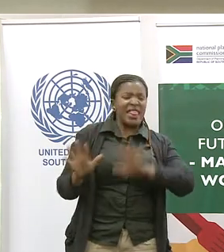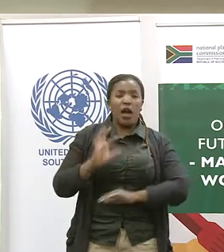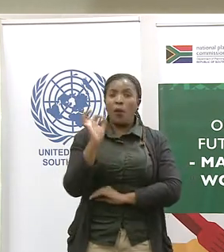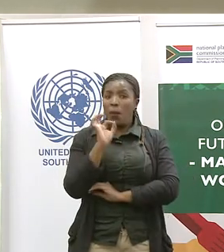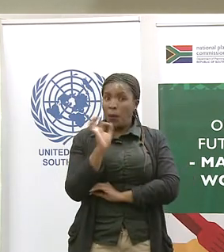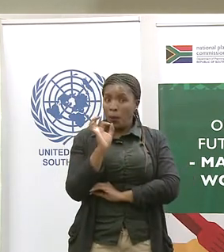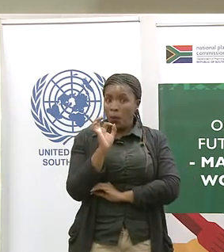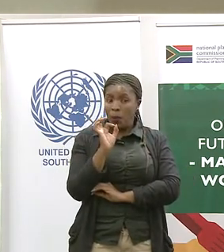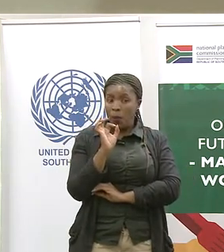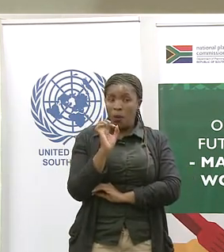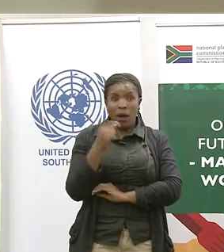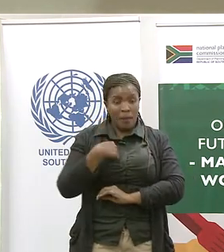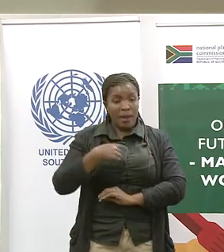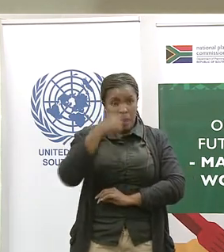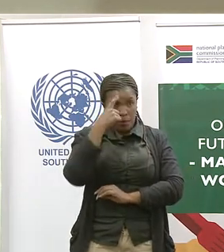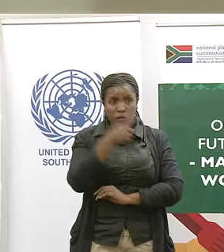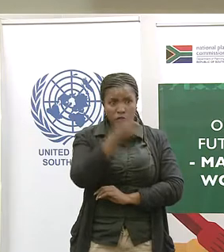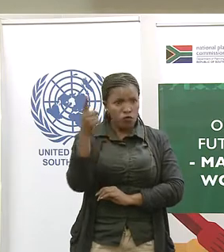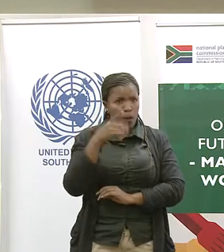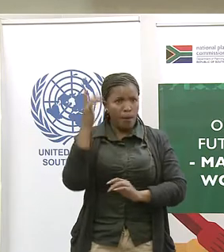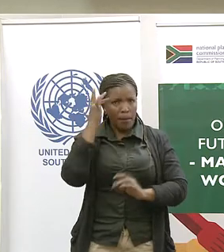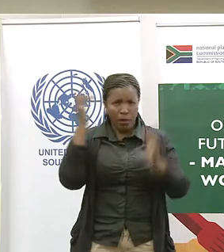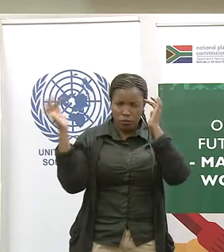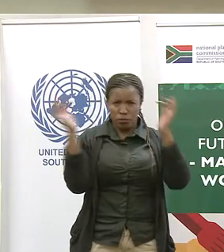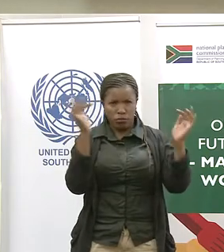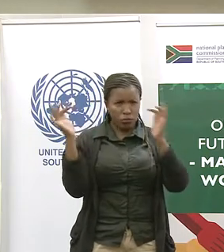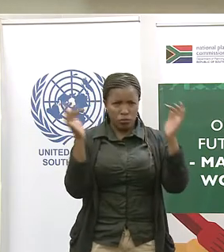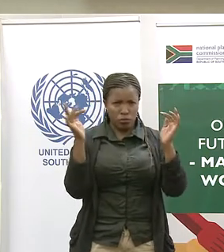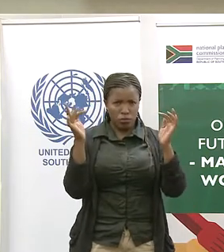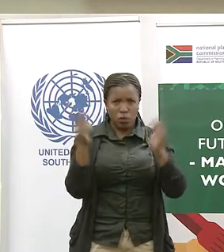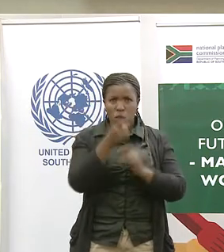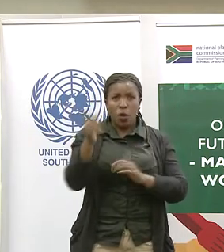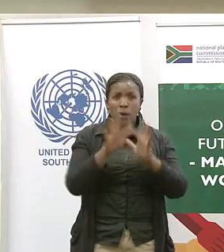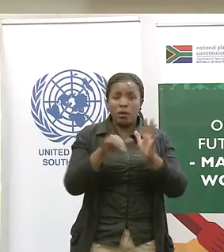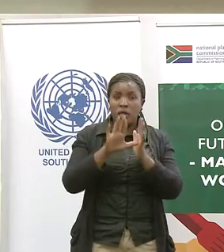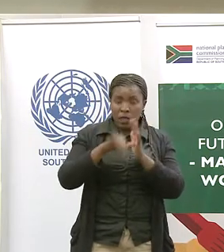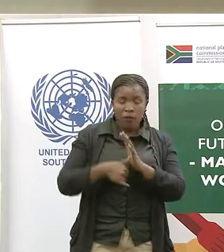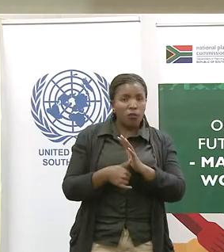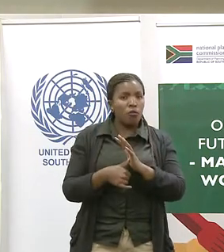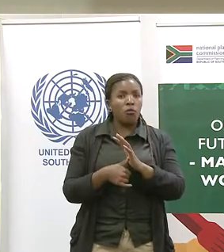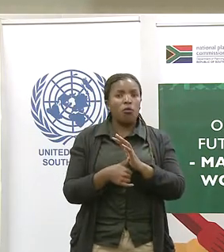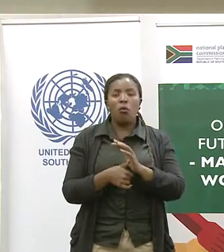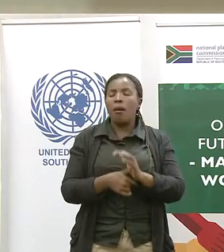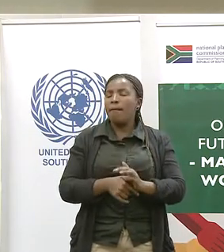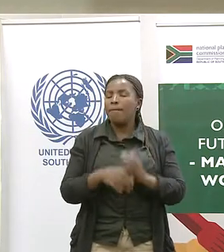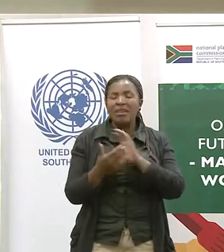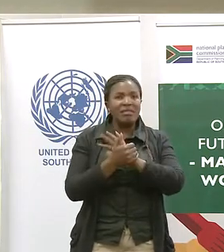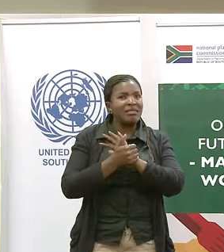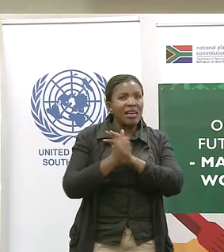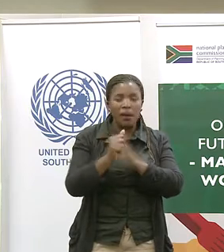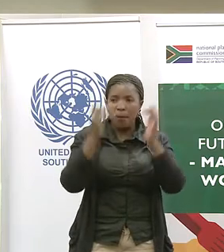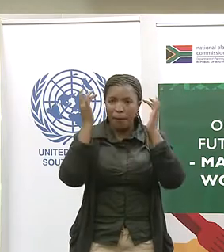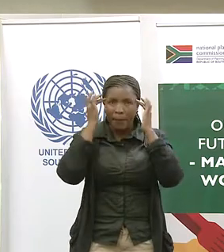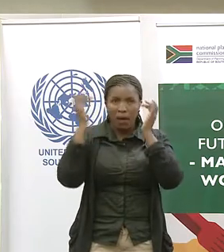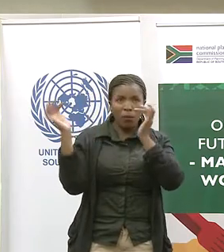are powerful intellectual human beings. Many of us with disability here are comparatively powerful,